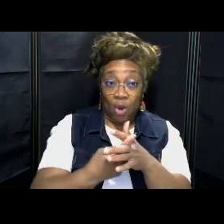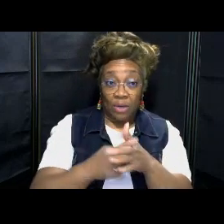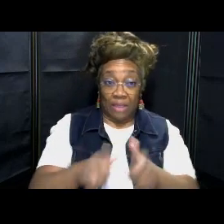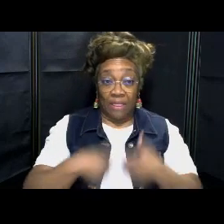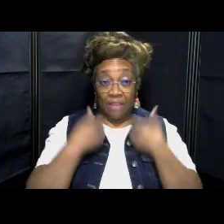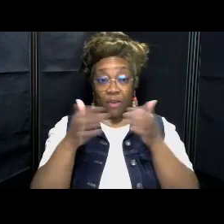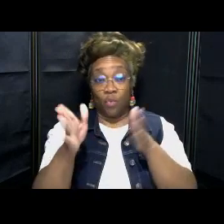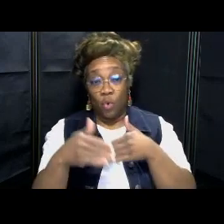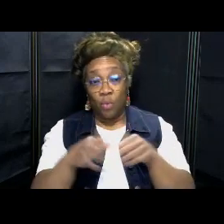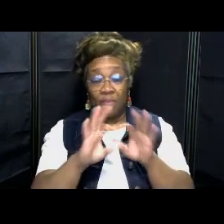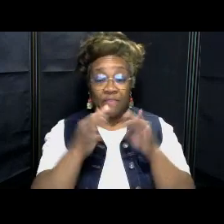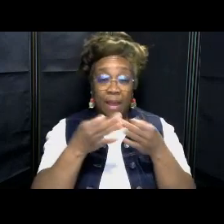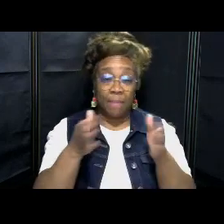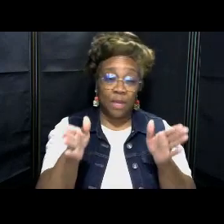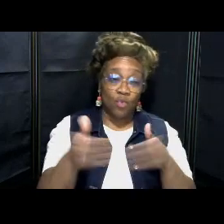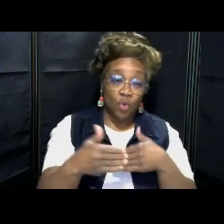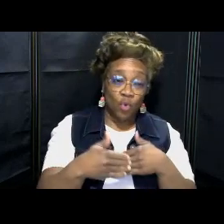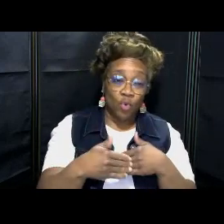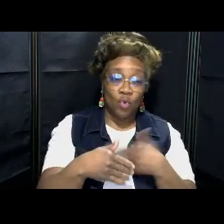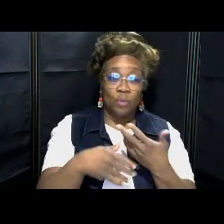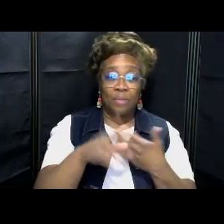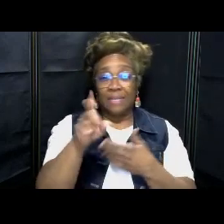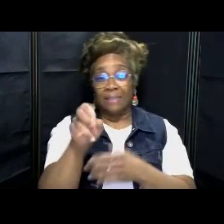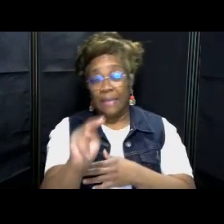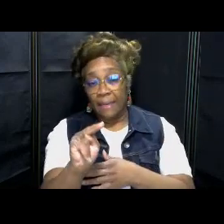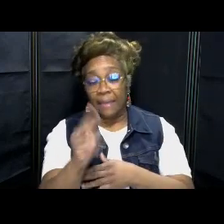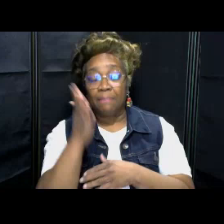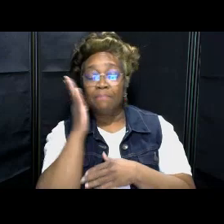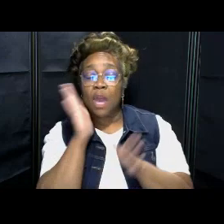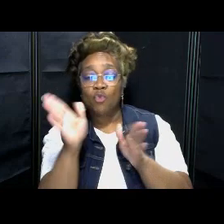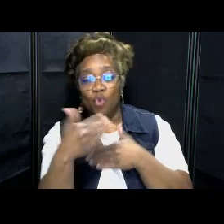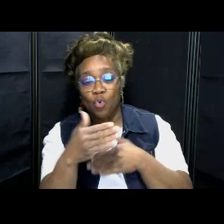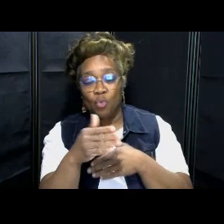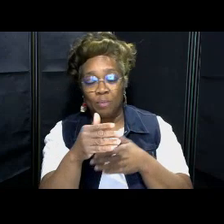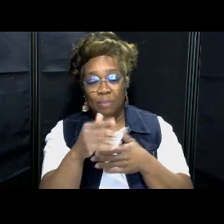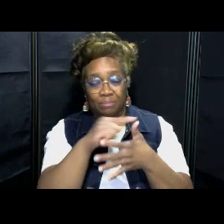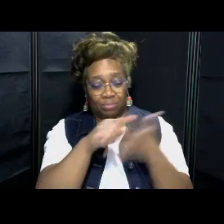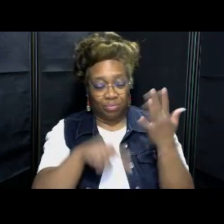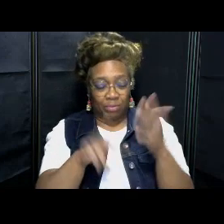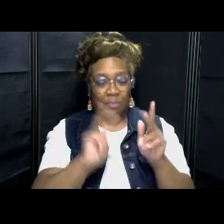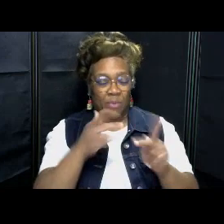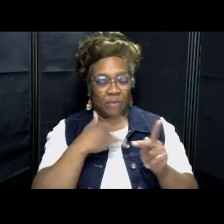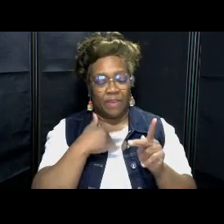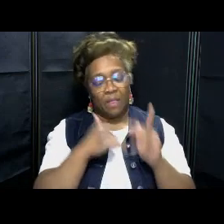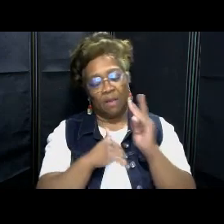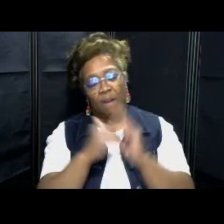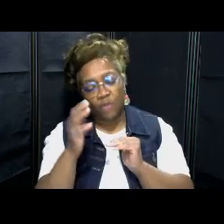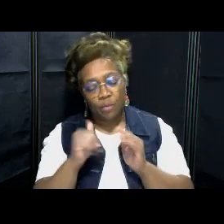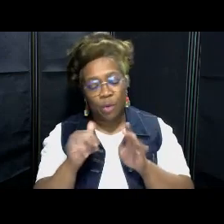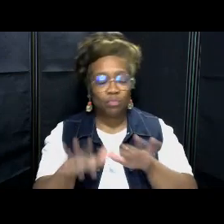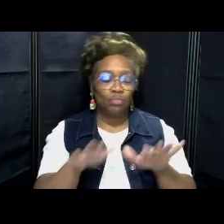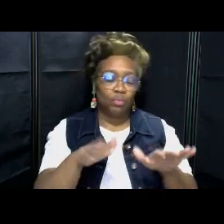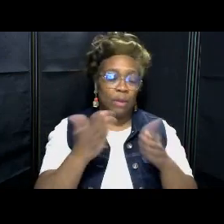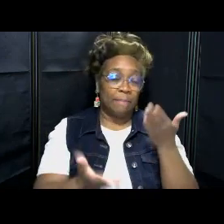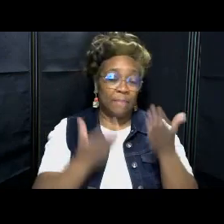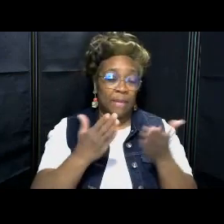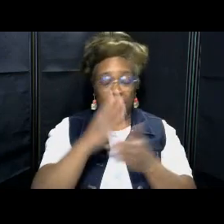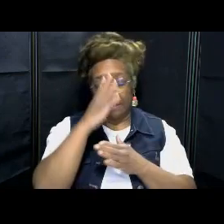and then in the bedroom, places where people are getting really comfortable and may even fall asleep. So keep that in mind when you're